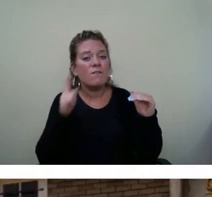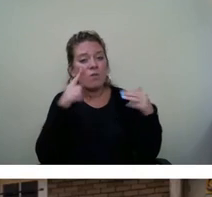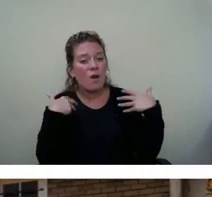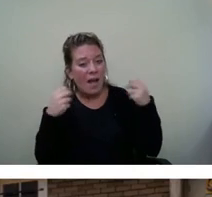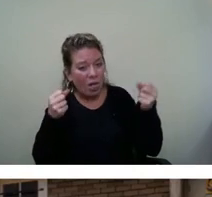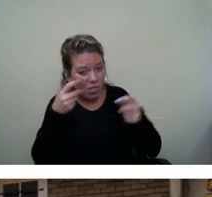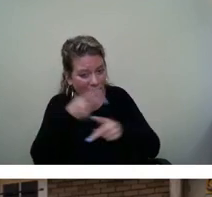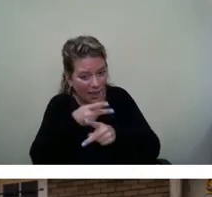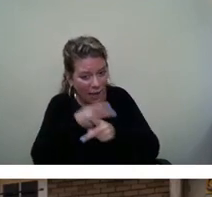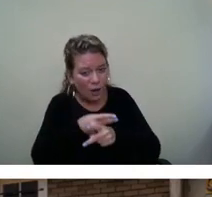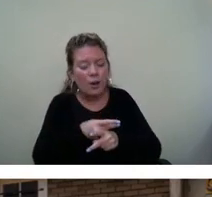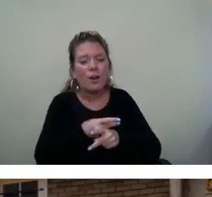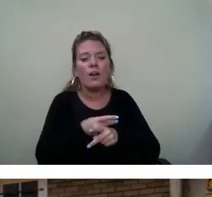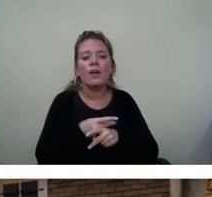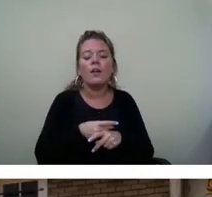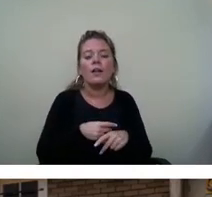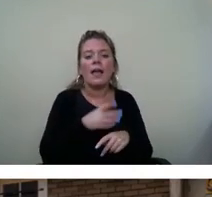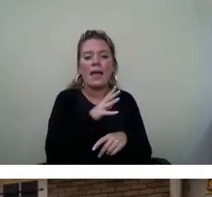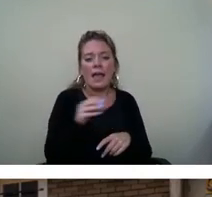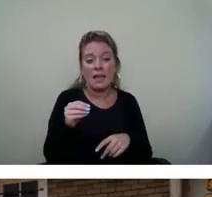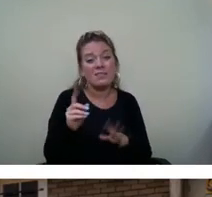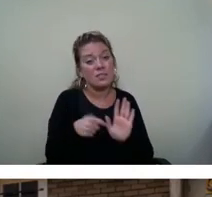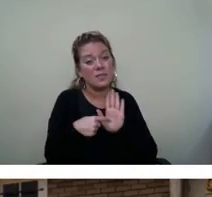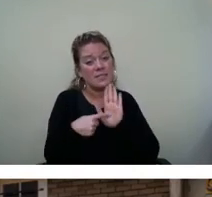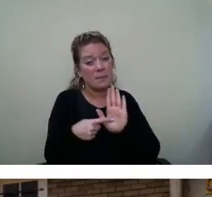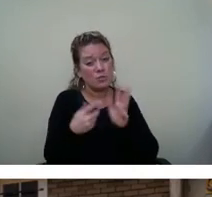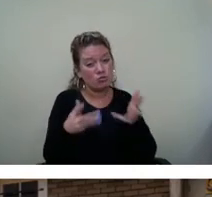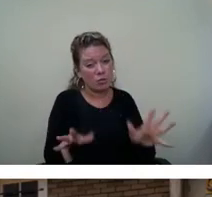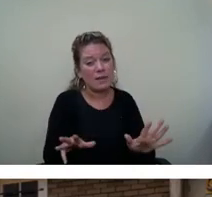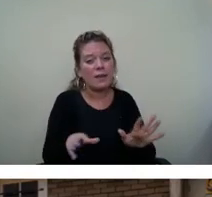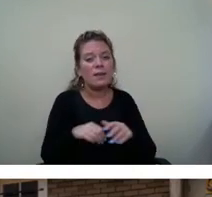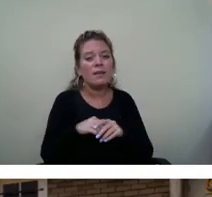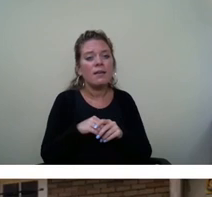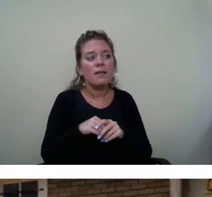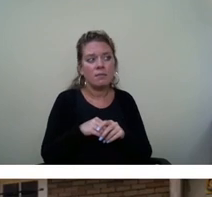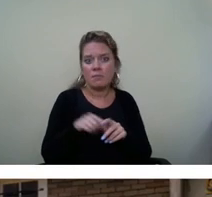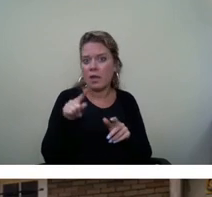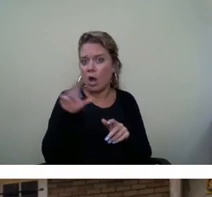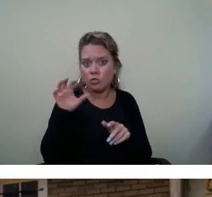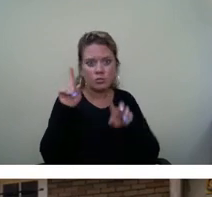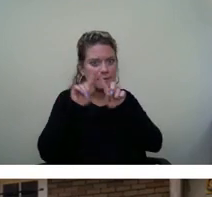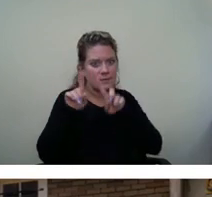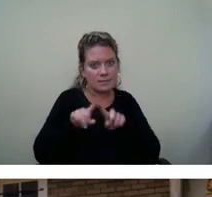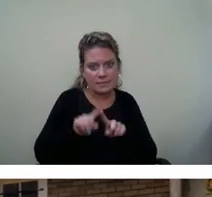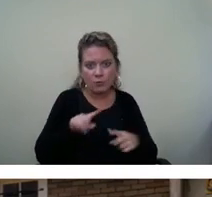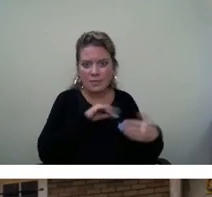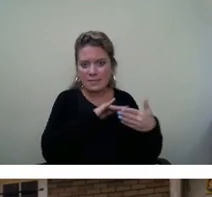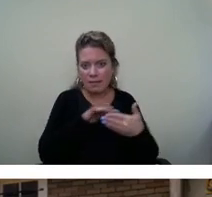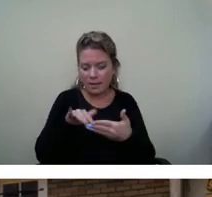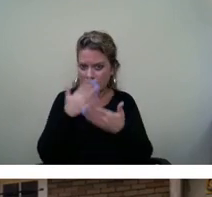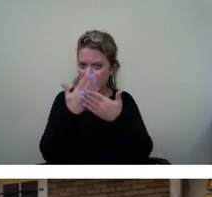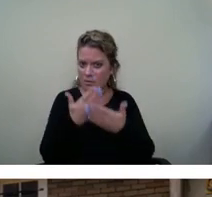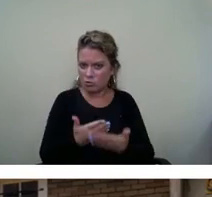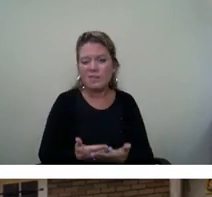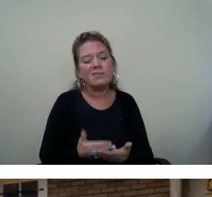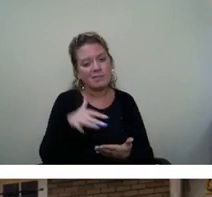healthcare. And of course, it has been demonstrated by nearly hundreds of studies at this point that there